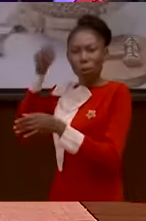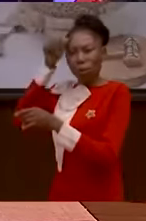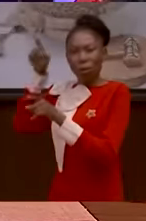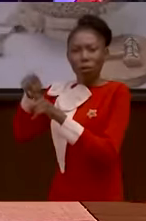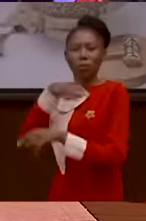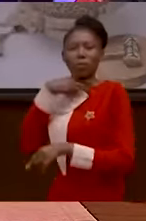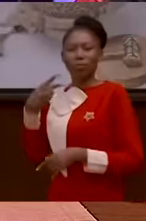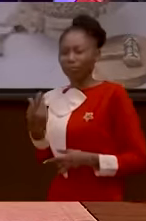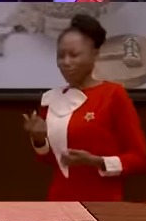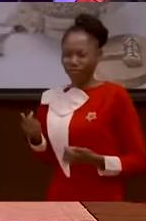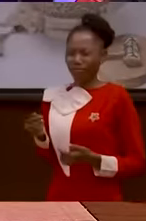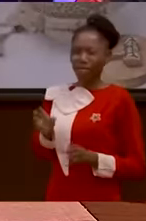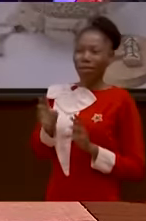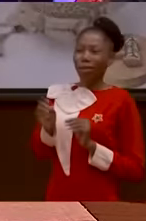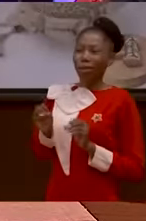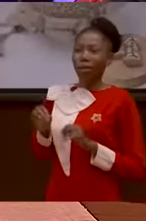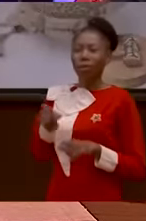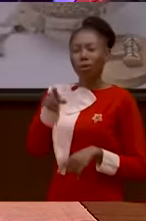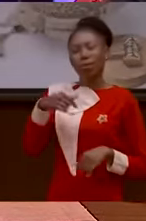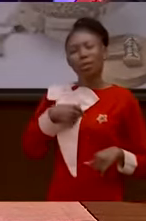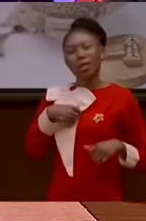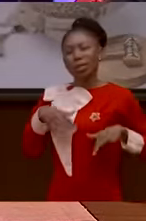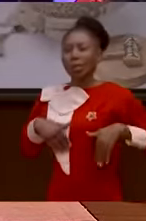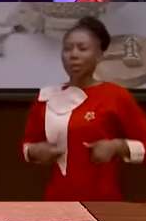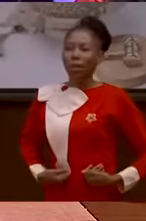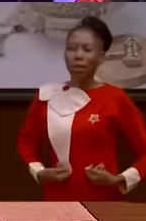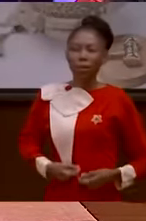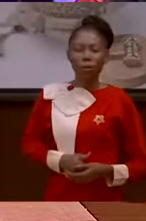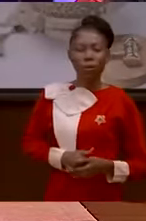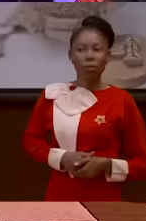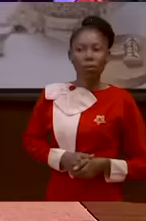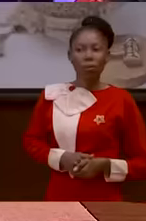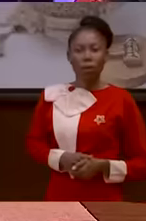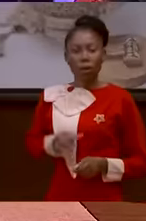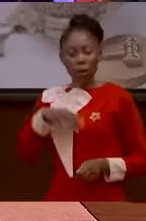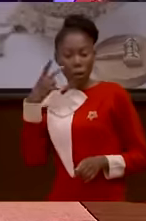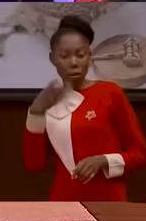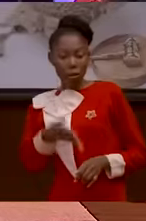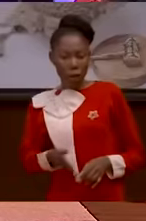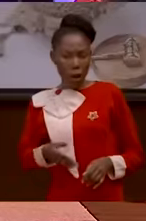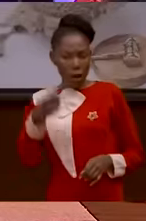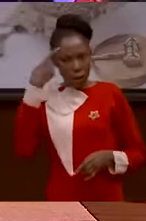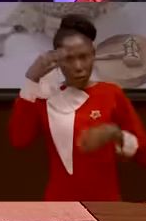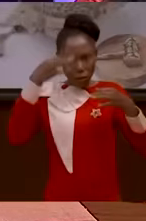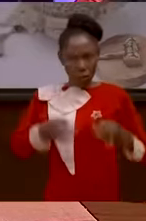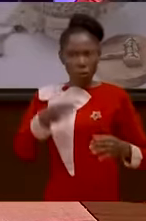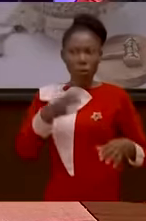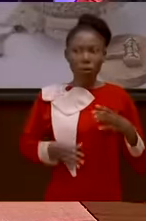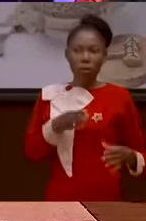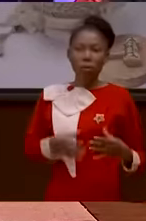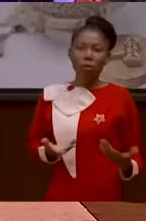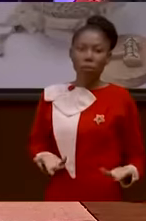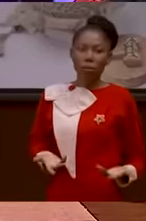his business, blah, blah, blah, blah. So when I got tired, I saw this show on TV. I was like, okay, I think this